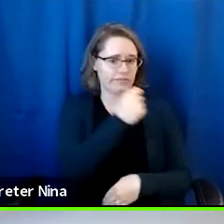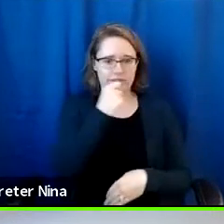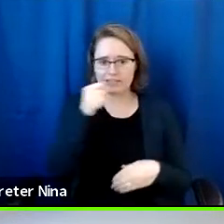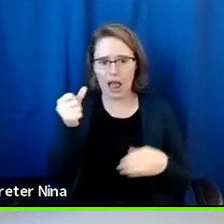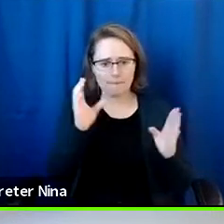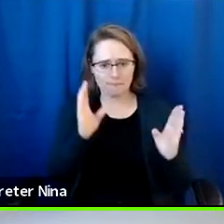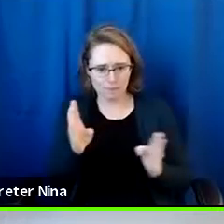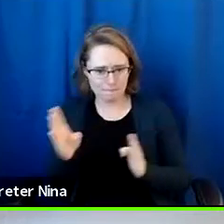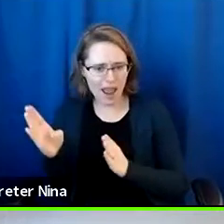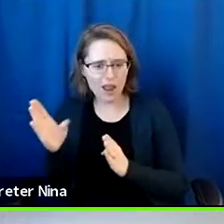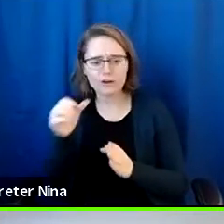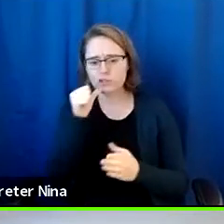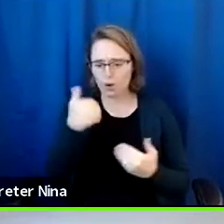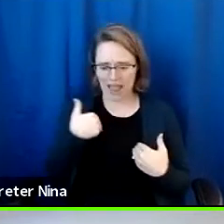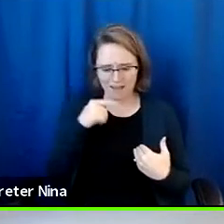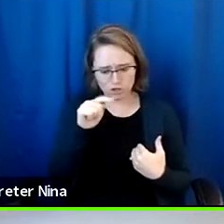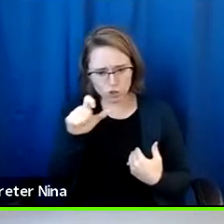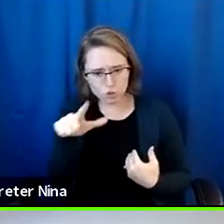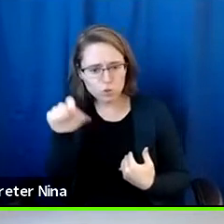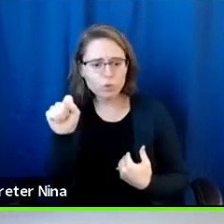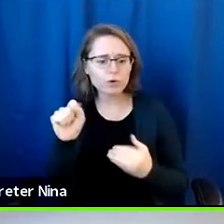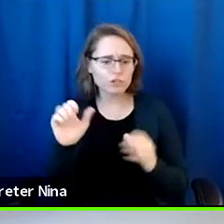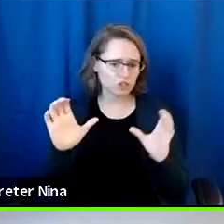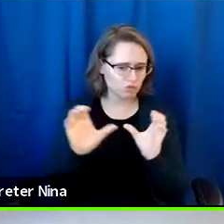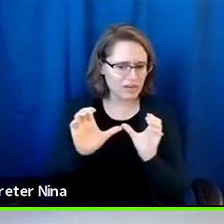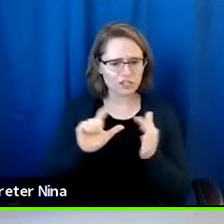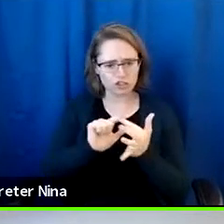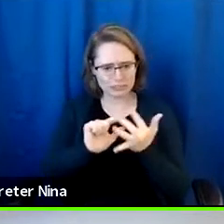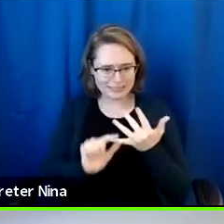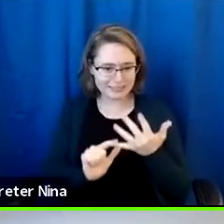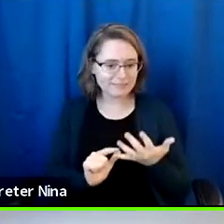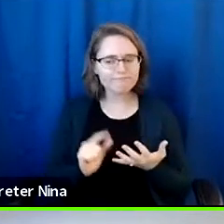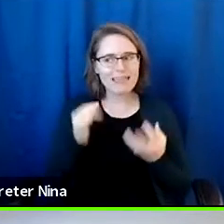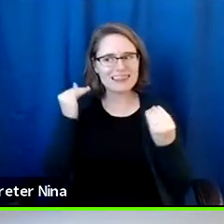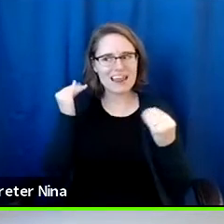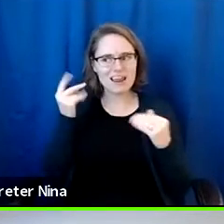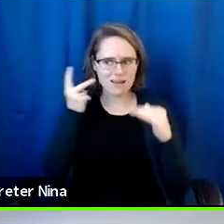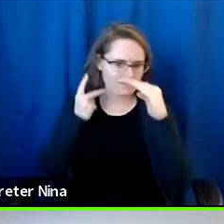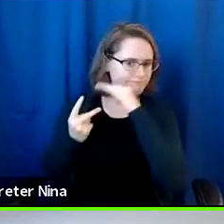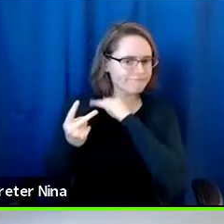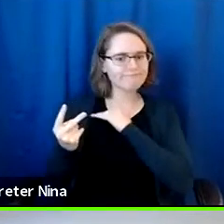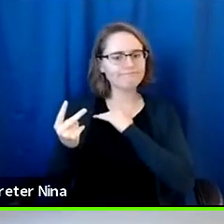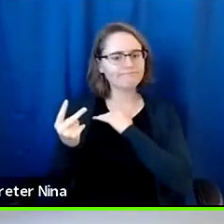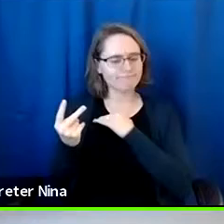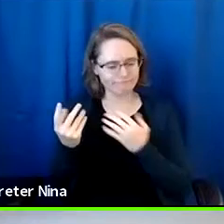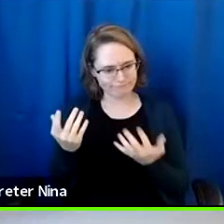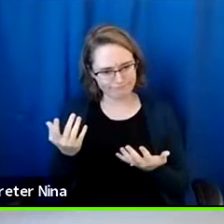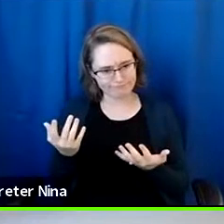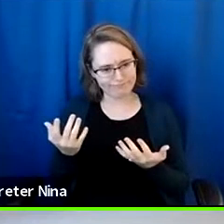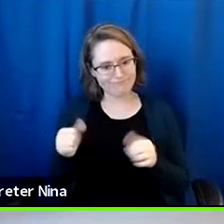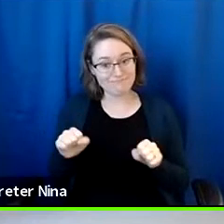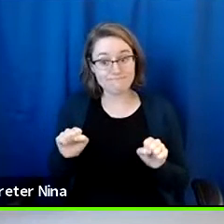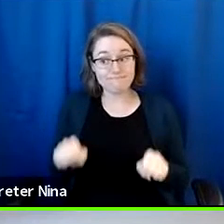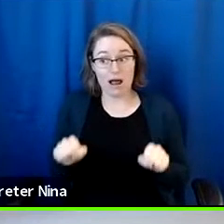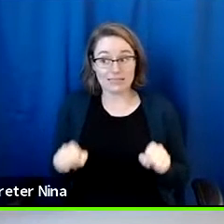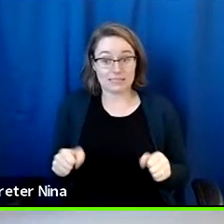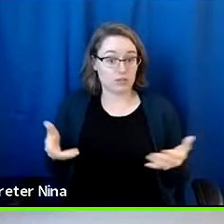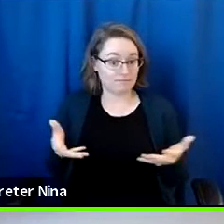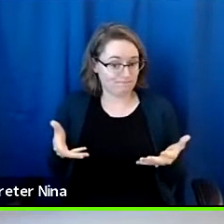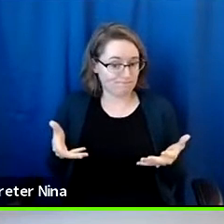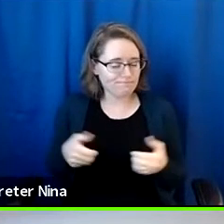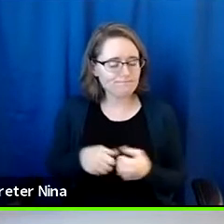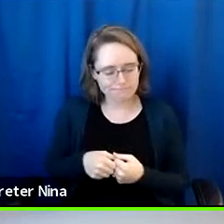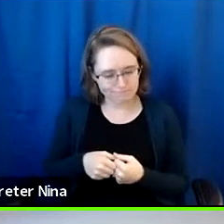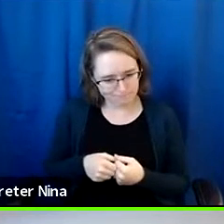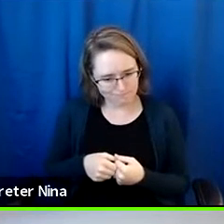you don't have the tools or the credentials. So you should always be thinking ahead about possibilities. And